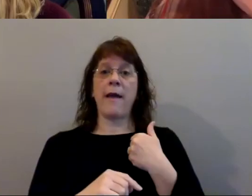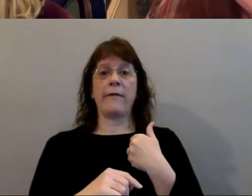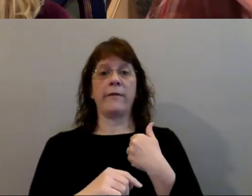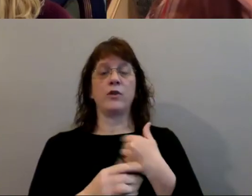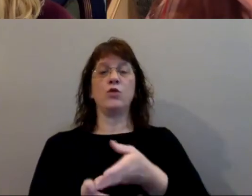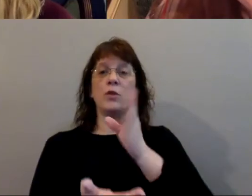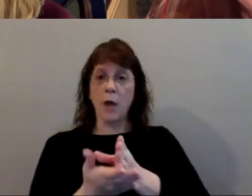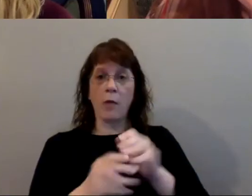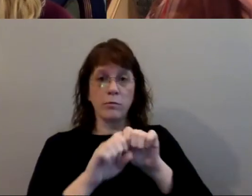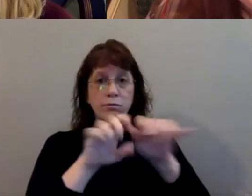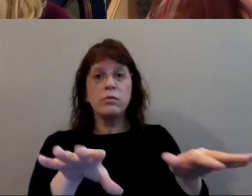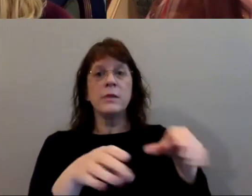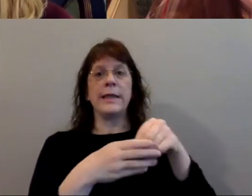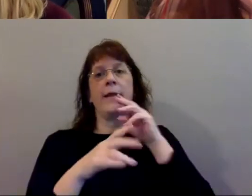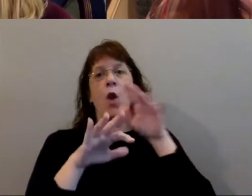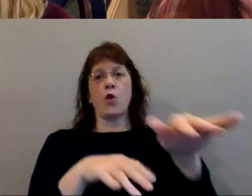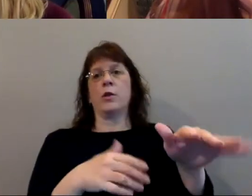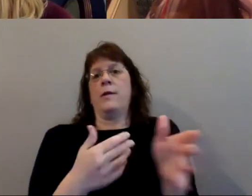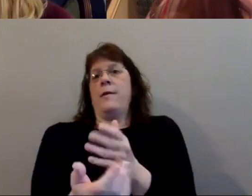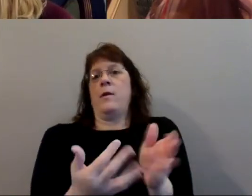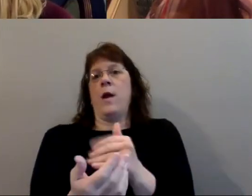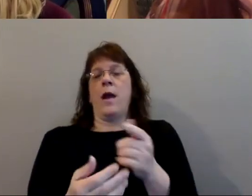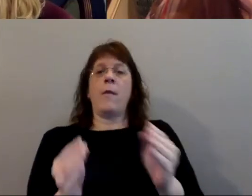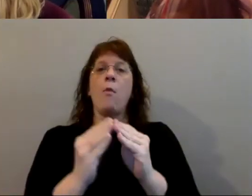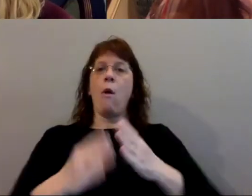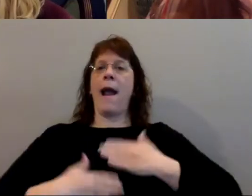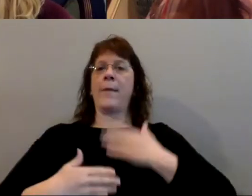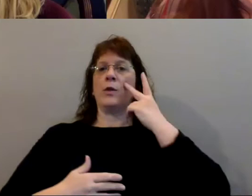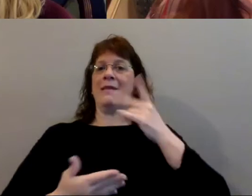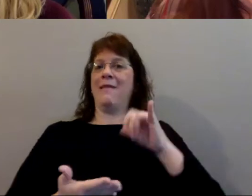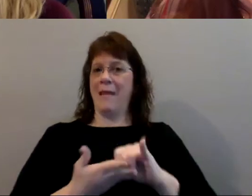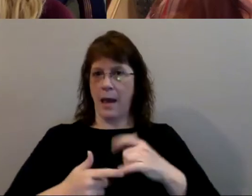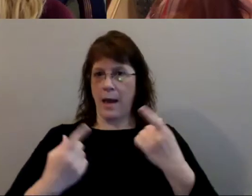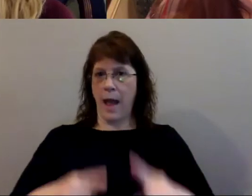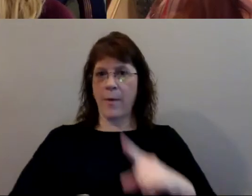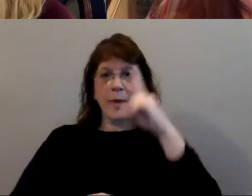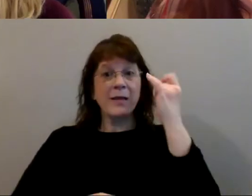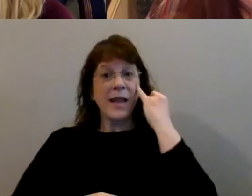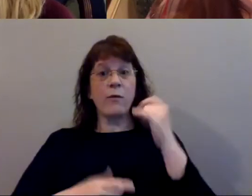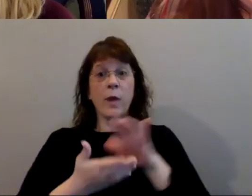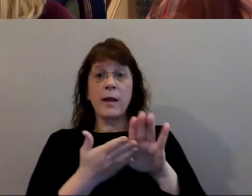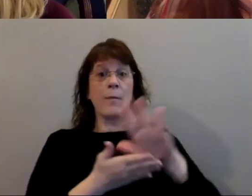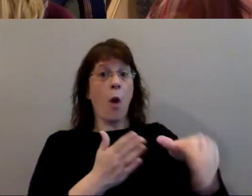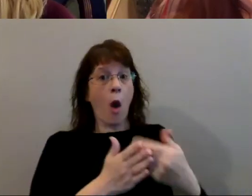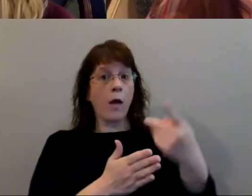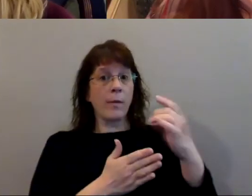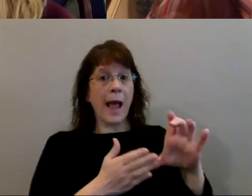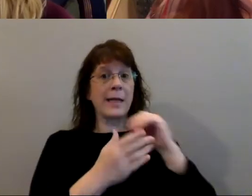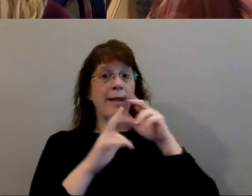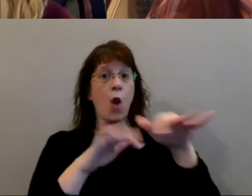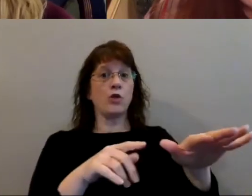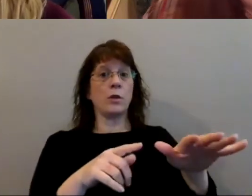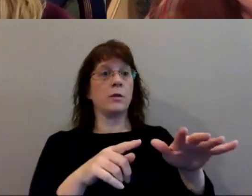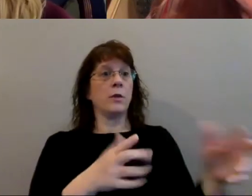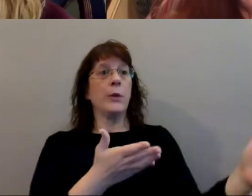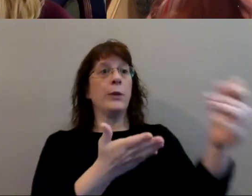in the first place. And I'm more happy when I see efforts towards that. Just because if we clean all the plastic up in the ocean and then keep emitting it, we're